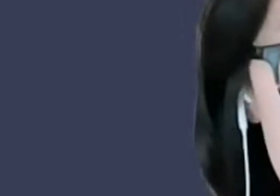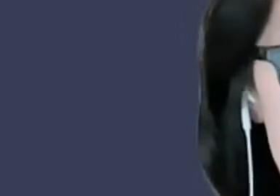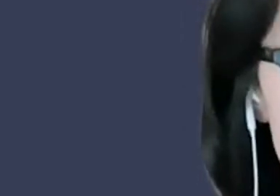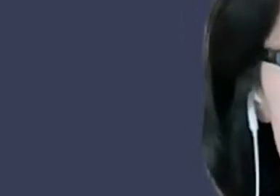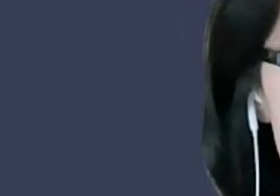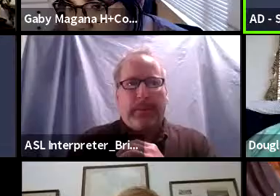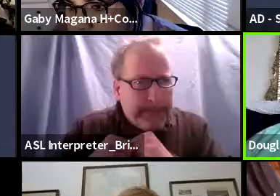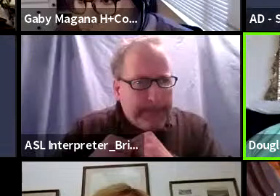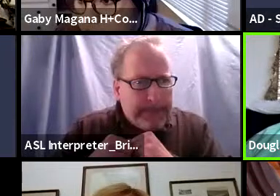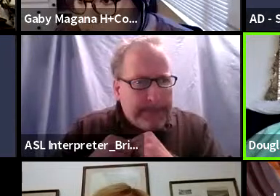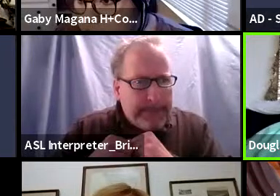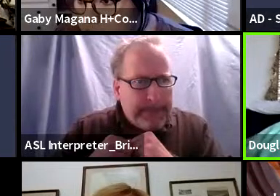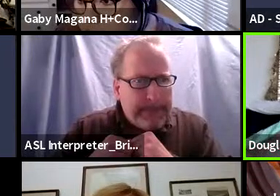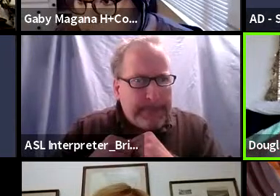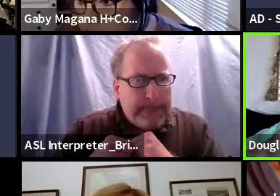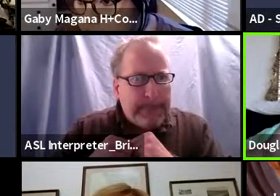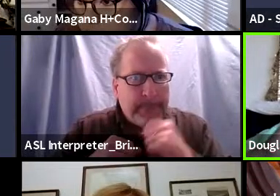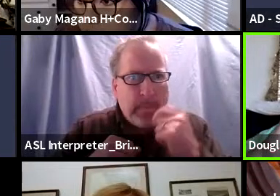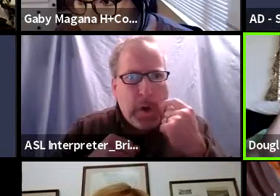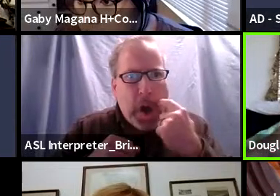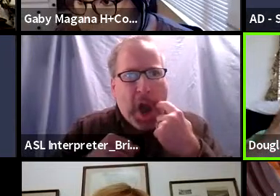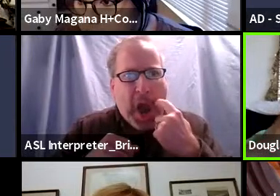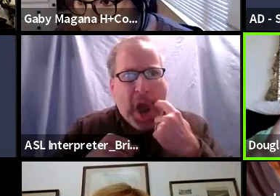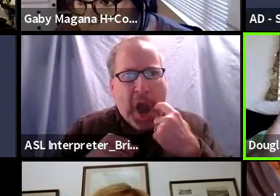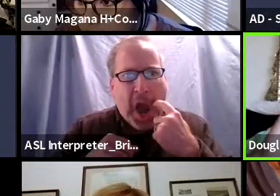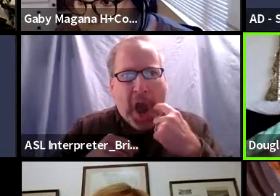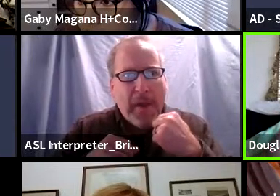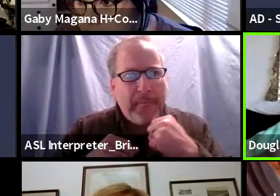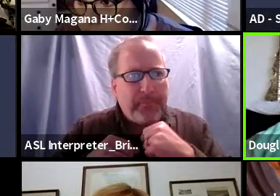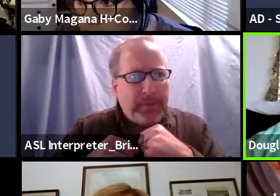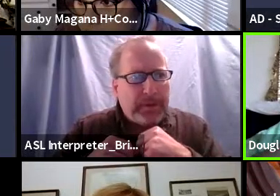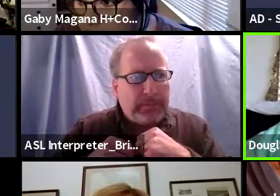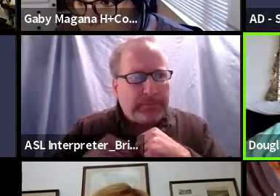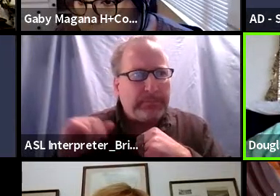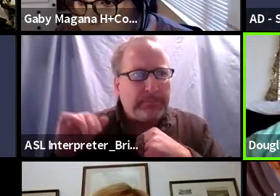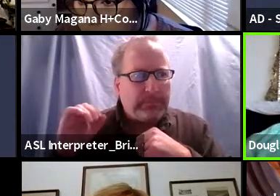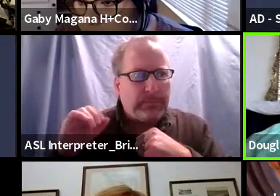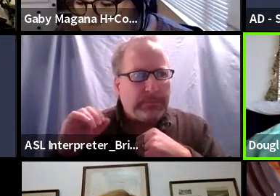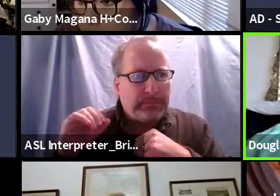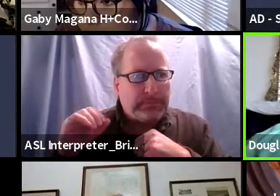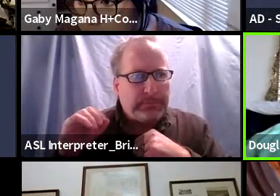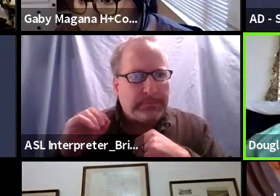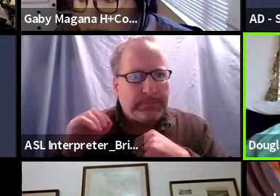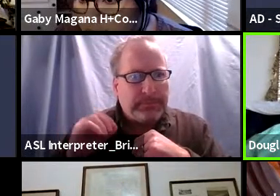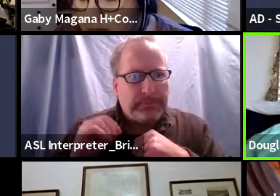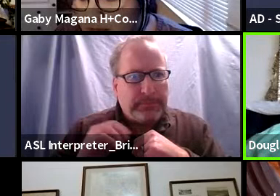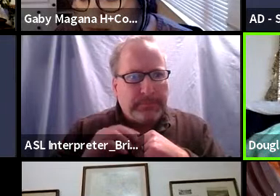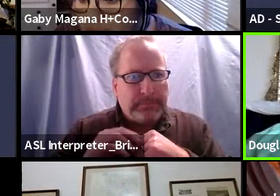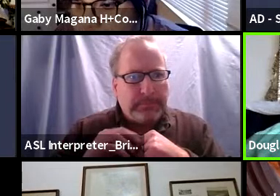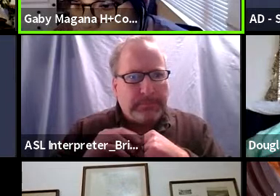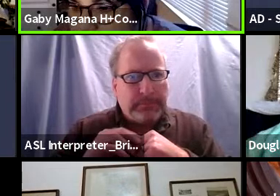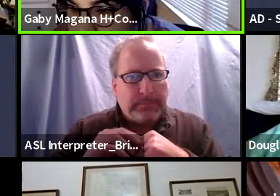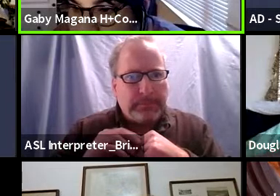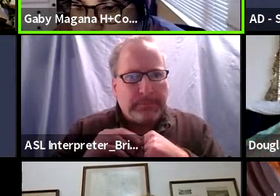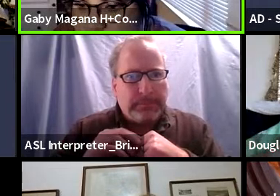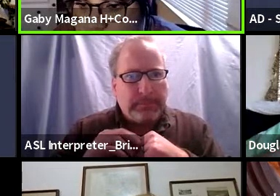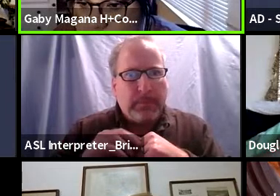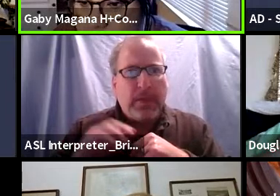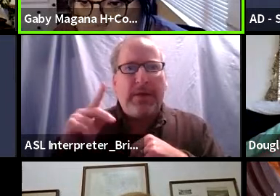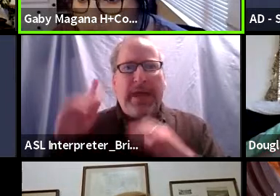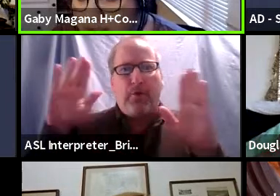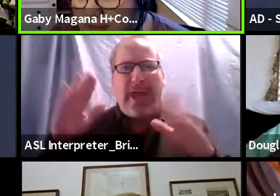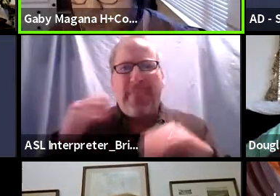well. Okay. Mark will be there as well. Okay. Thank you. Great. Thank